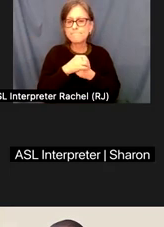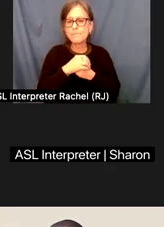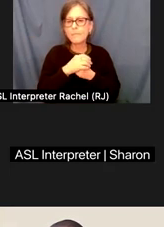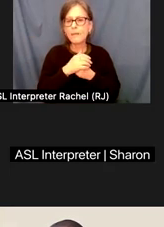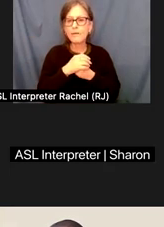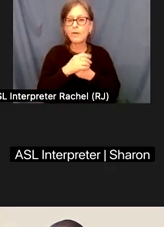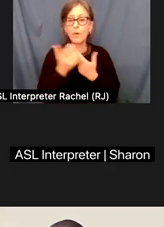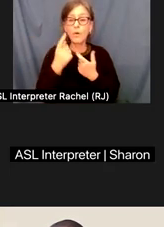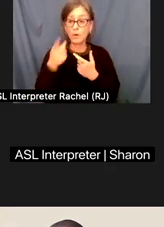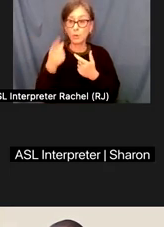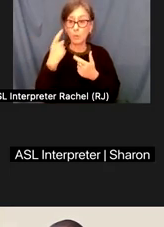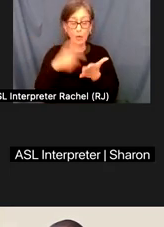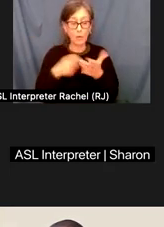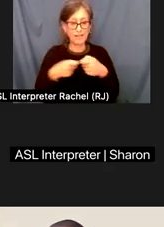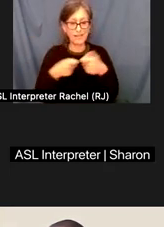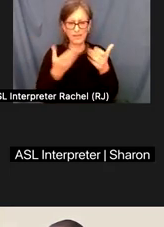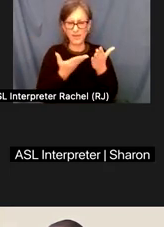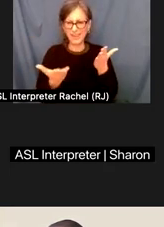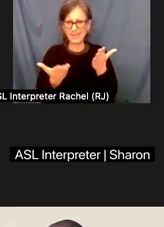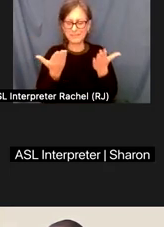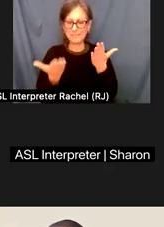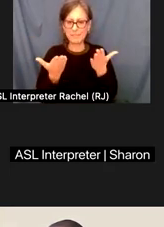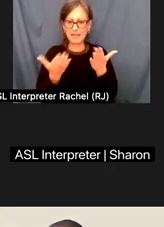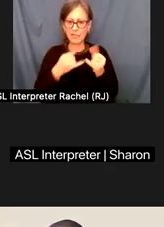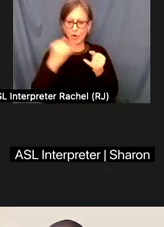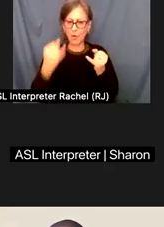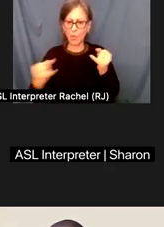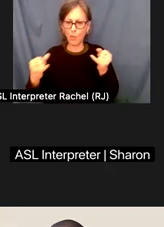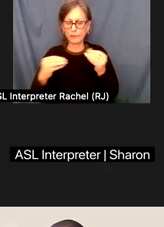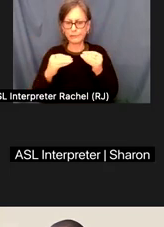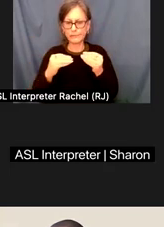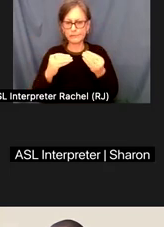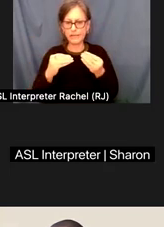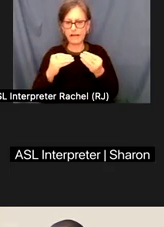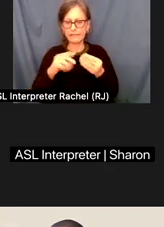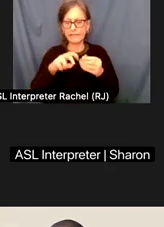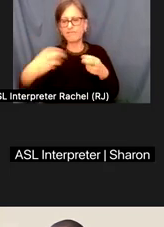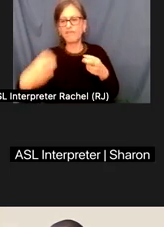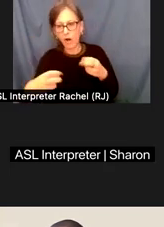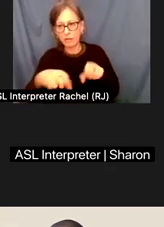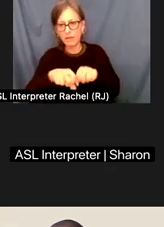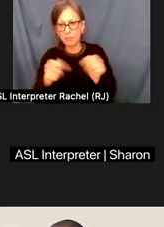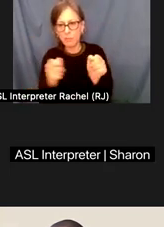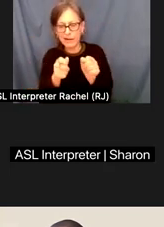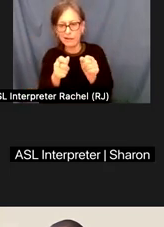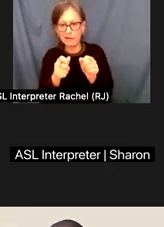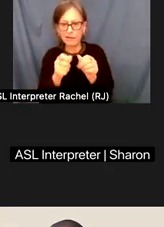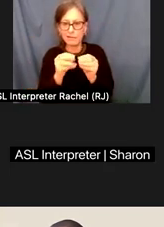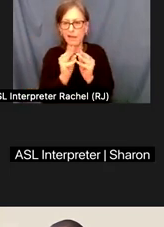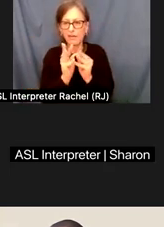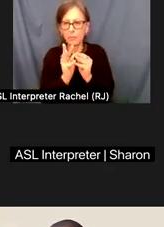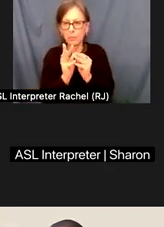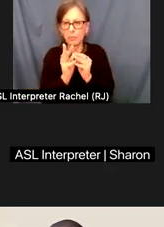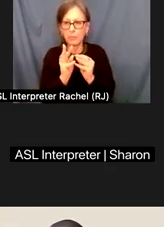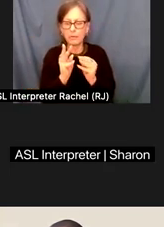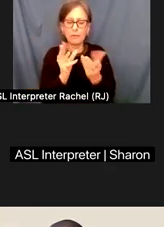electrical items that have maybe been where their cord has been torn, as they fall and they break and somehow and